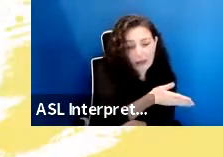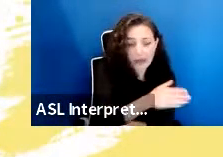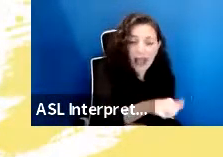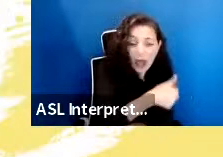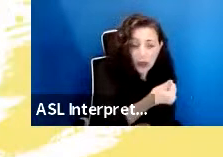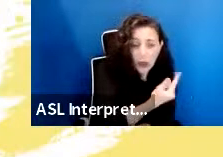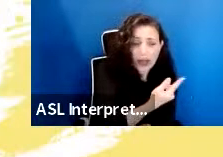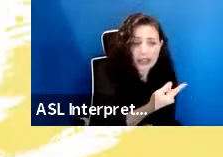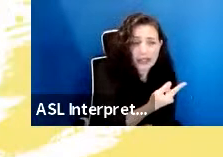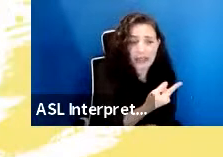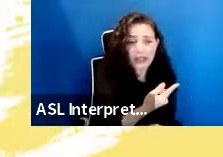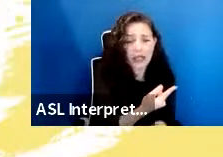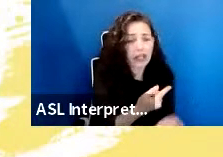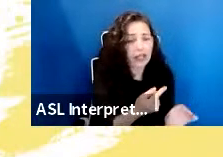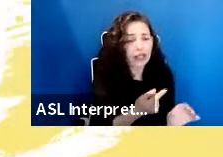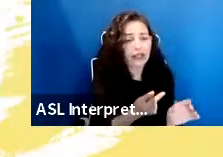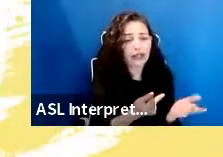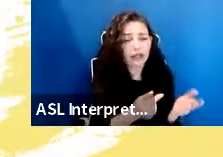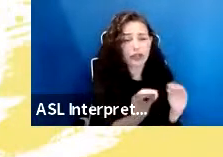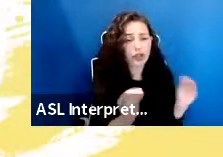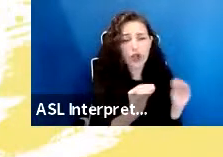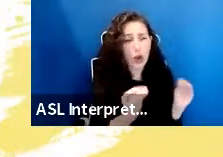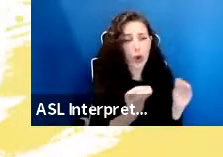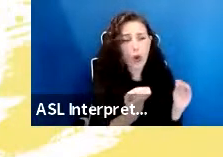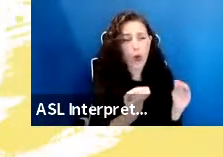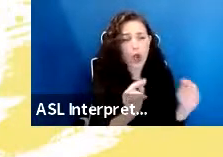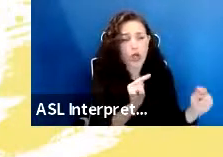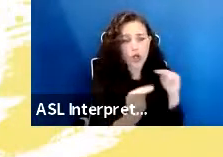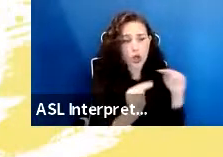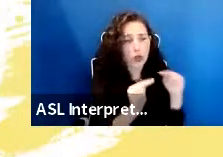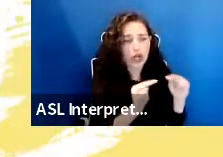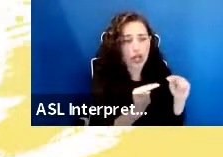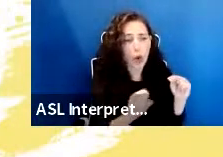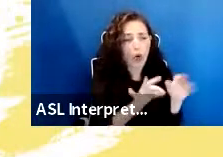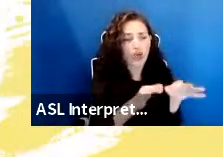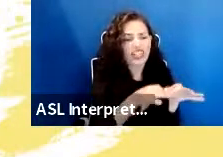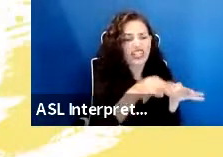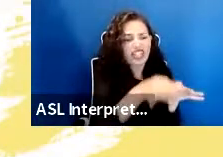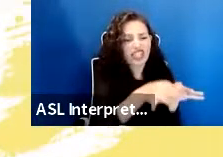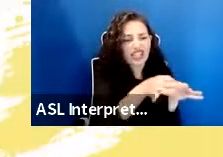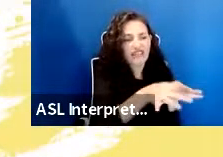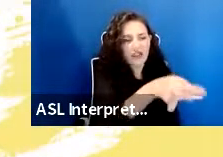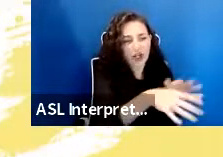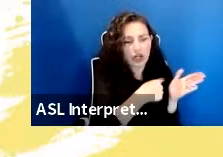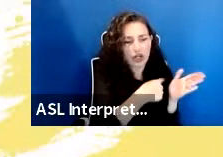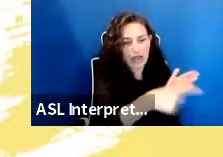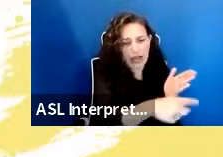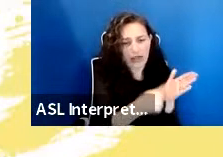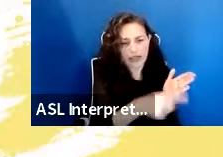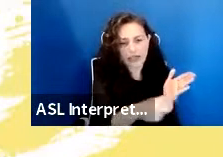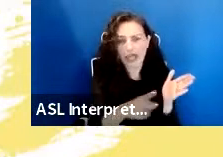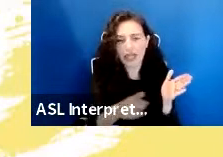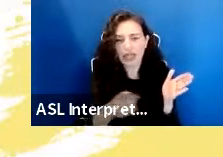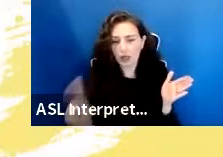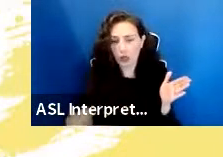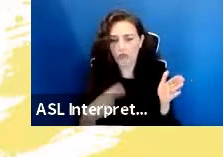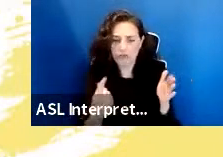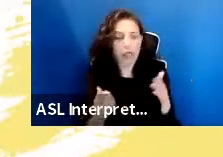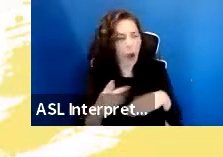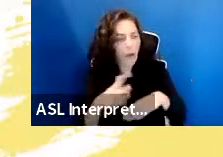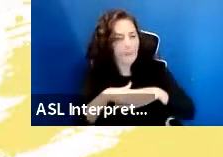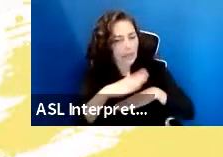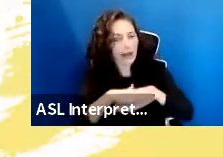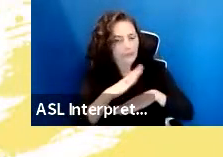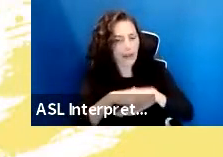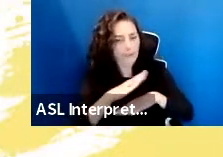deferred rates. You are paying at least a minimum rate to our performers. And